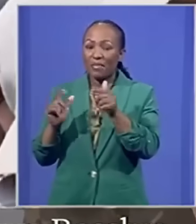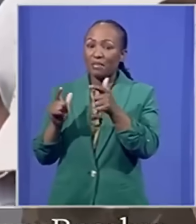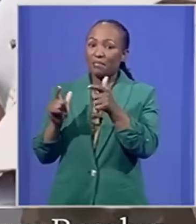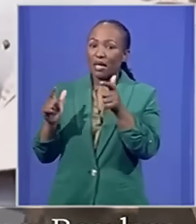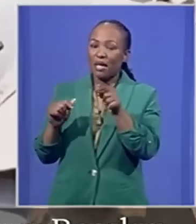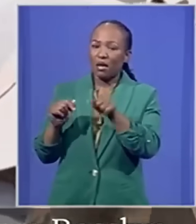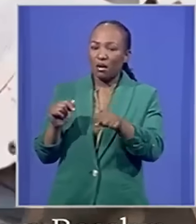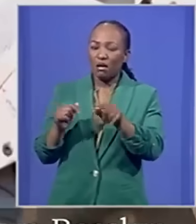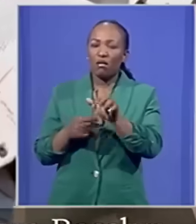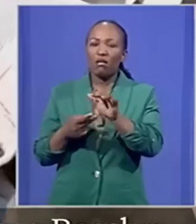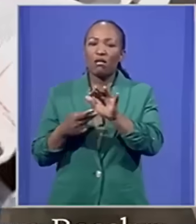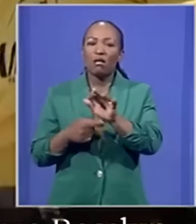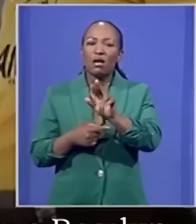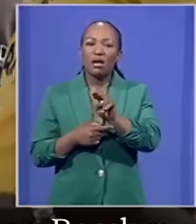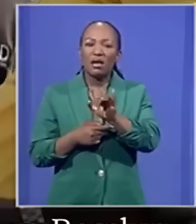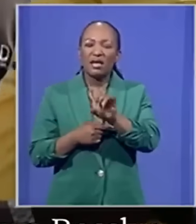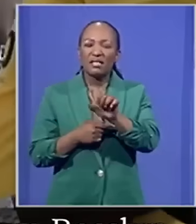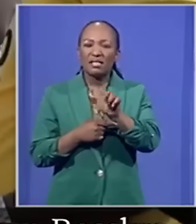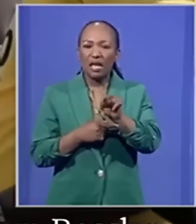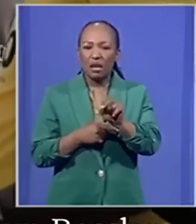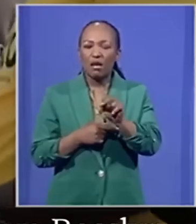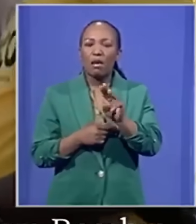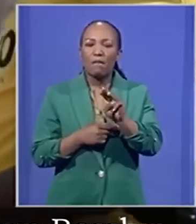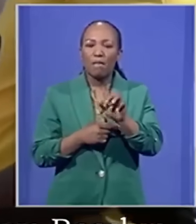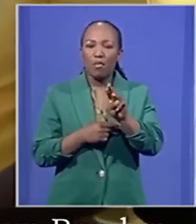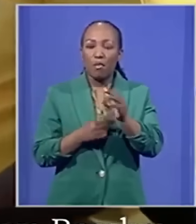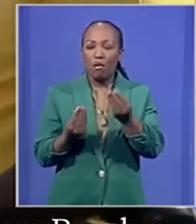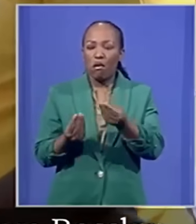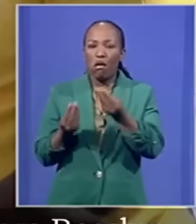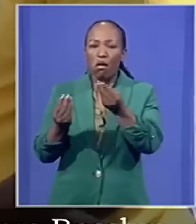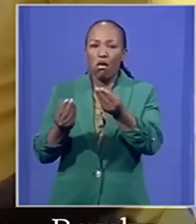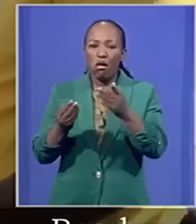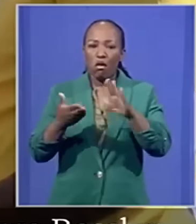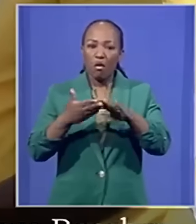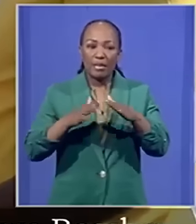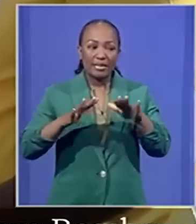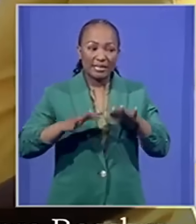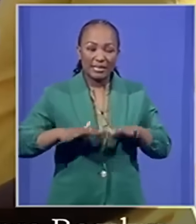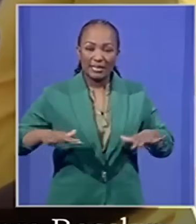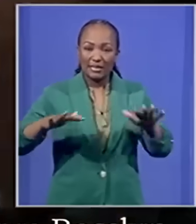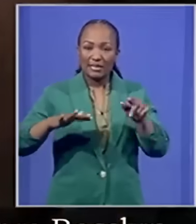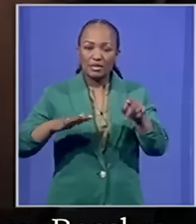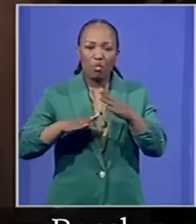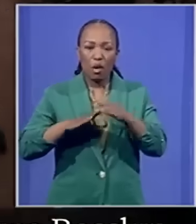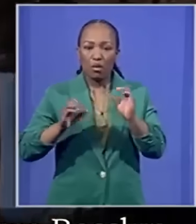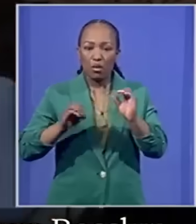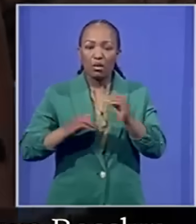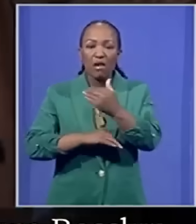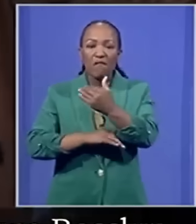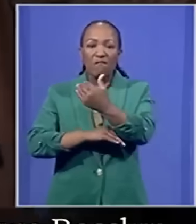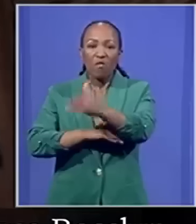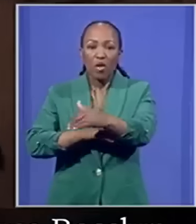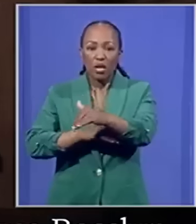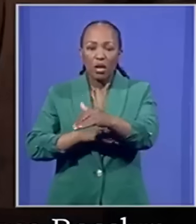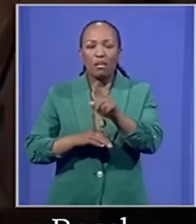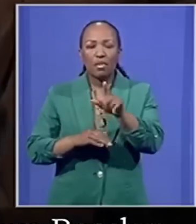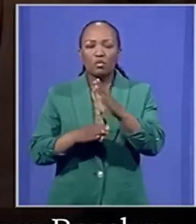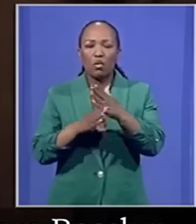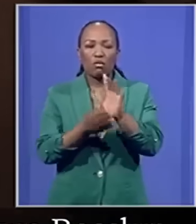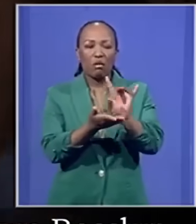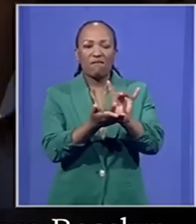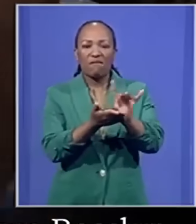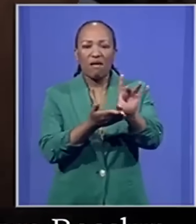amogetse memorandamo mme baagi ba ba senang ditiro mo kgaolong eno ba ikuetse gore baditšhaba ba kobiwe mo ditirong tse di sa kaiweng